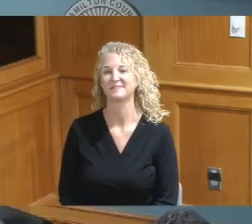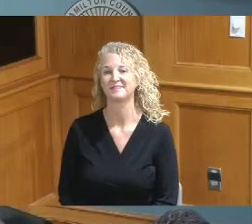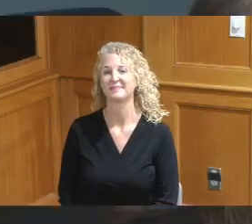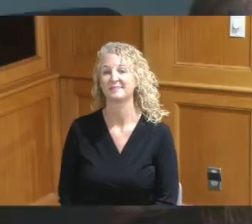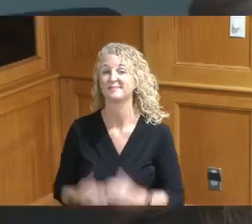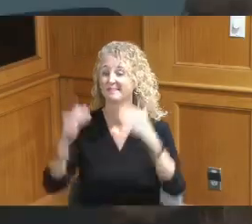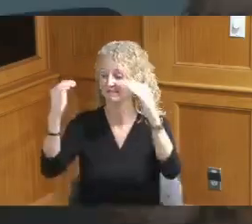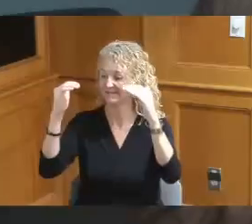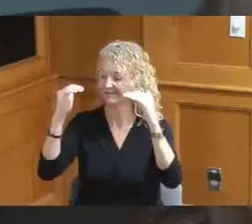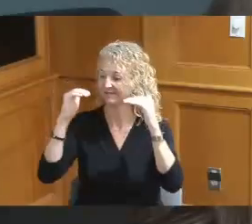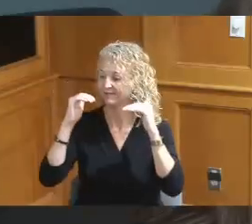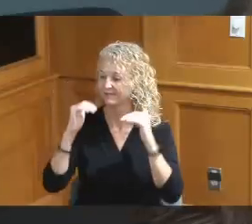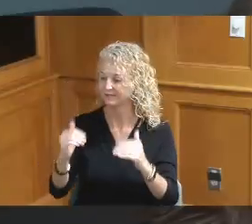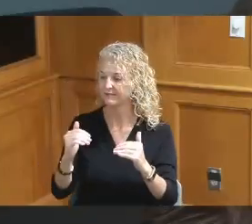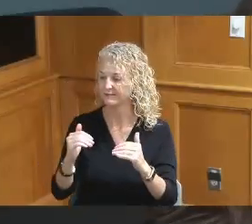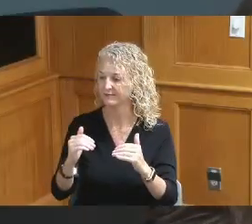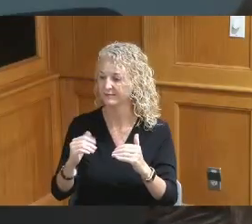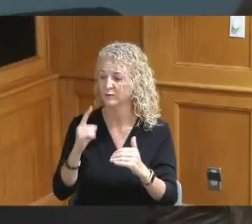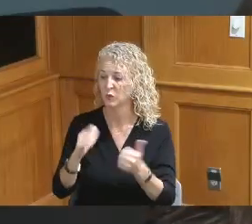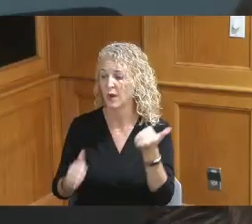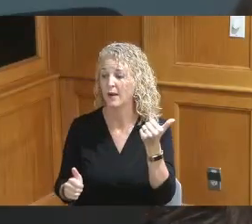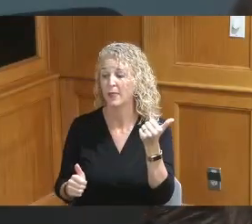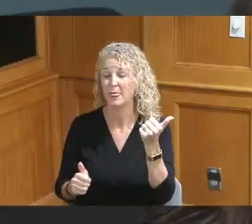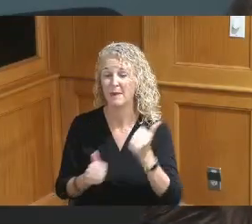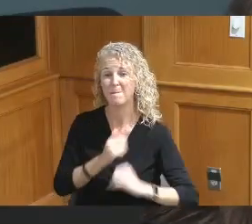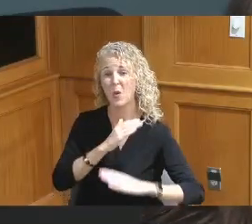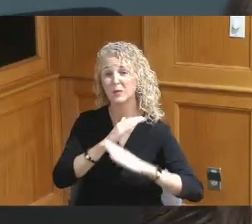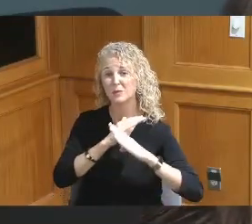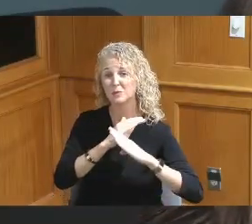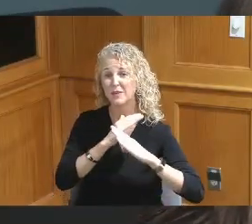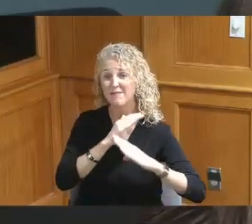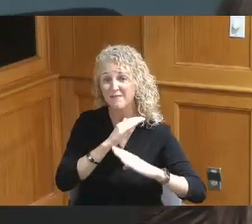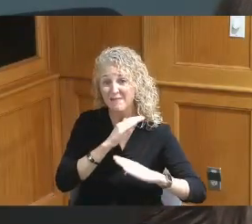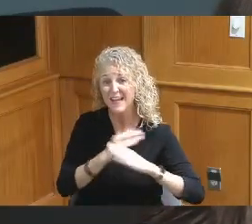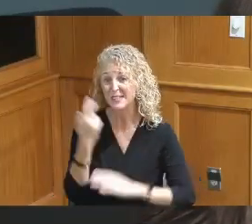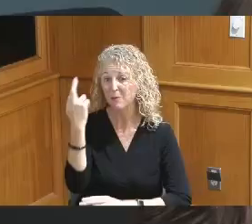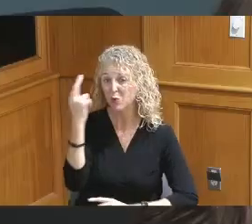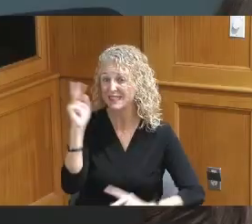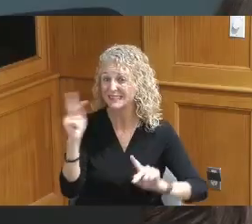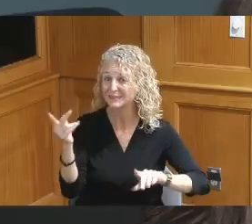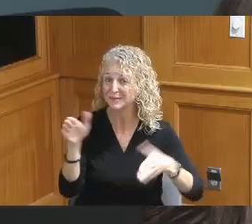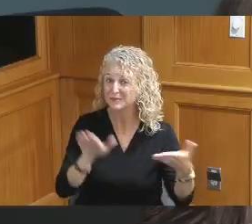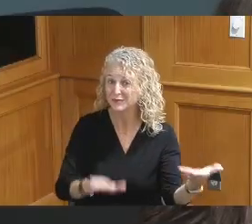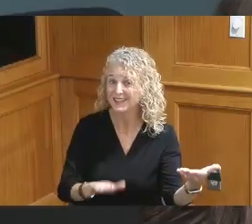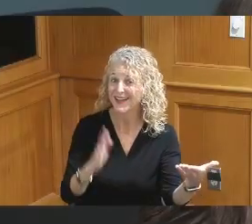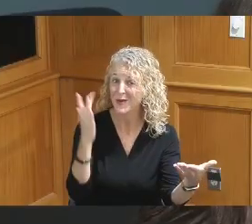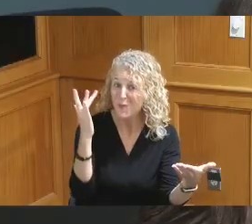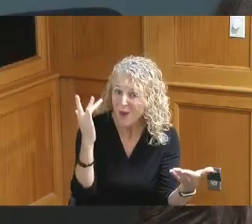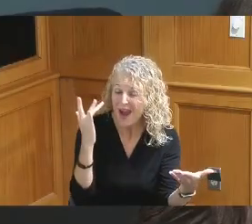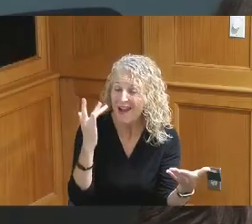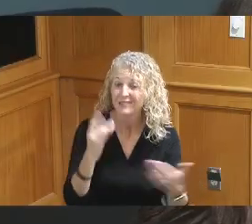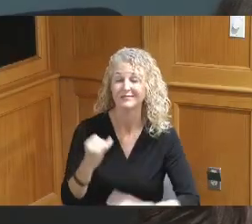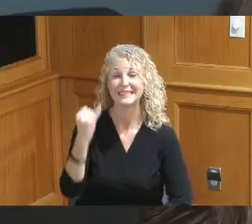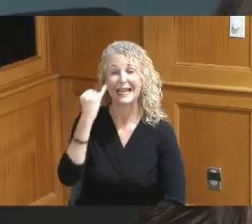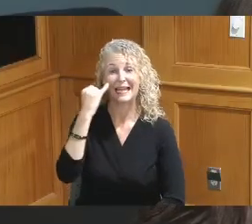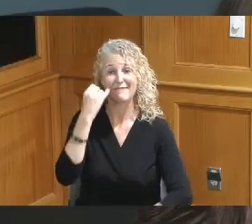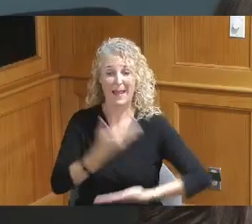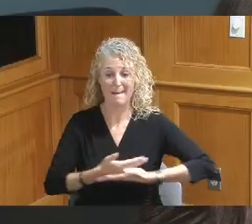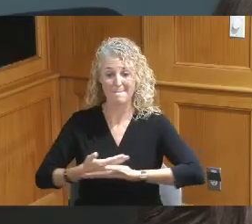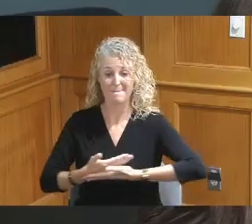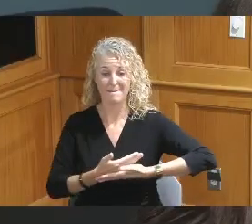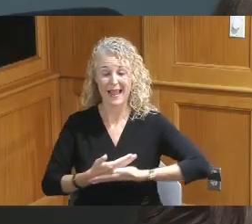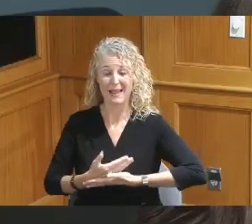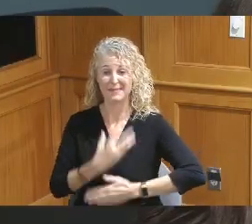Okay, next we have one of the most preventable infant deaths, which we see all too often, is when babies die